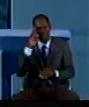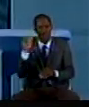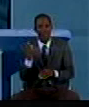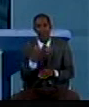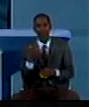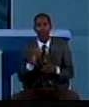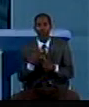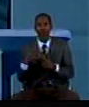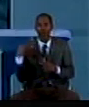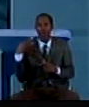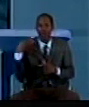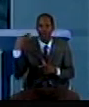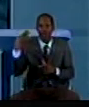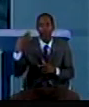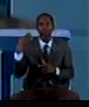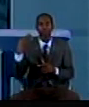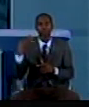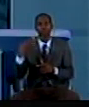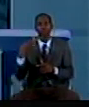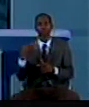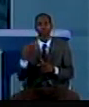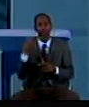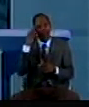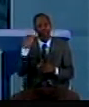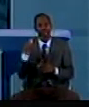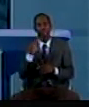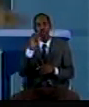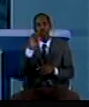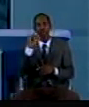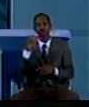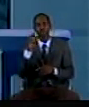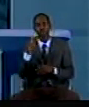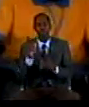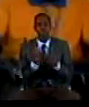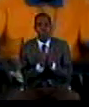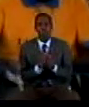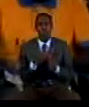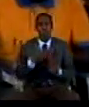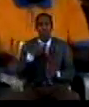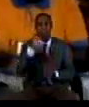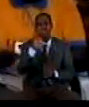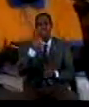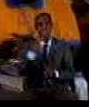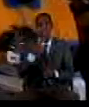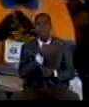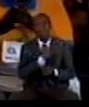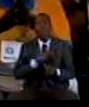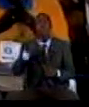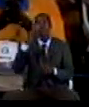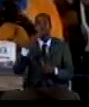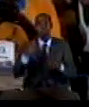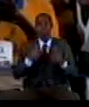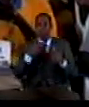and lobbied anymore with my CV in the office. And God has been promoting me.